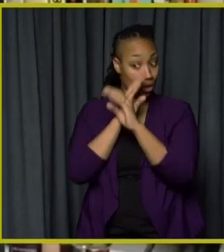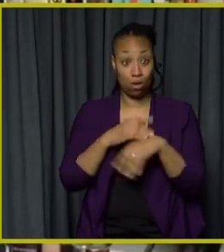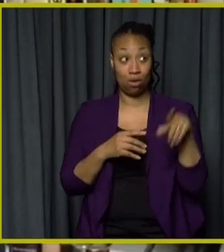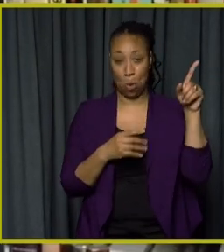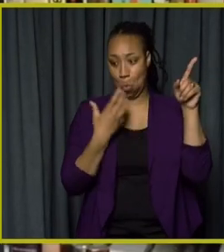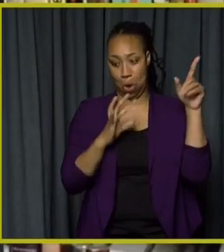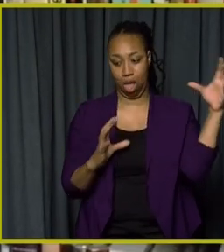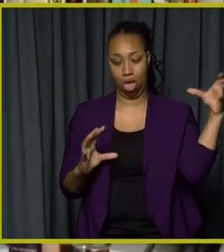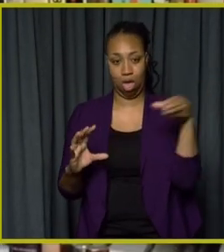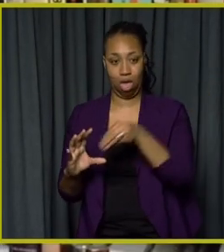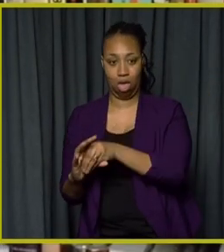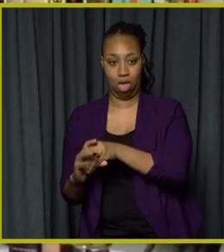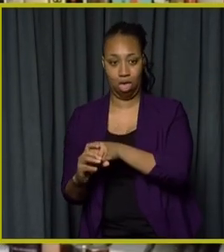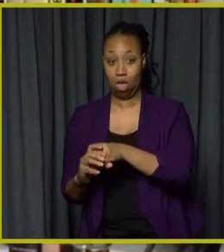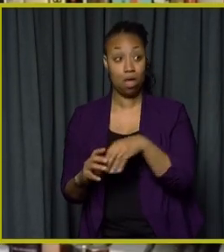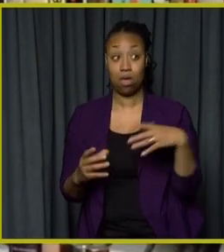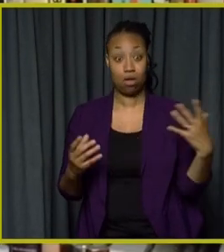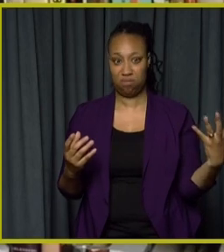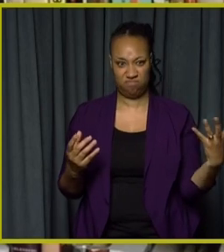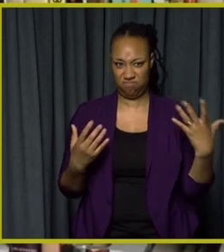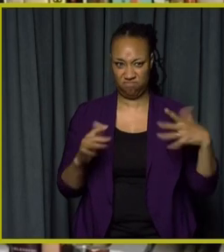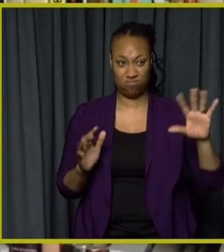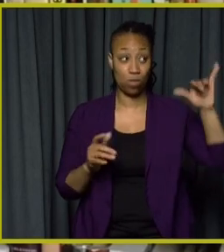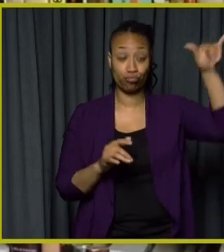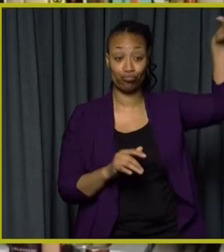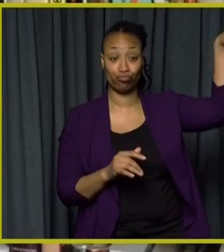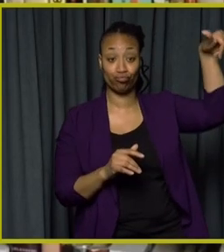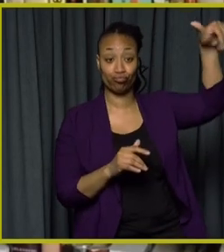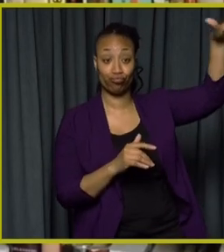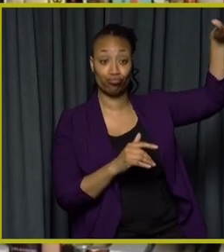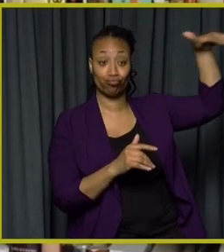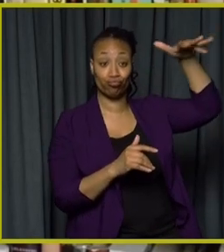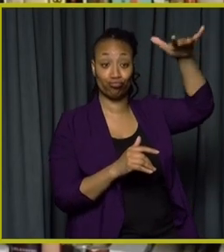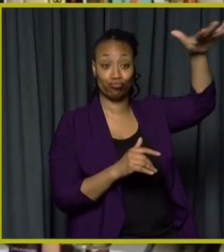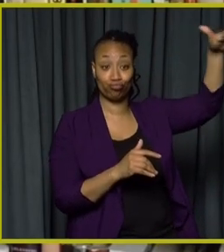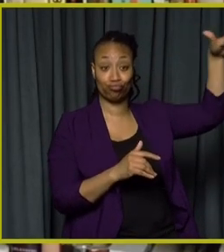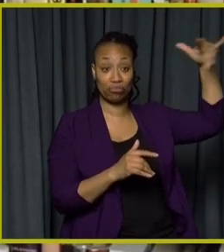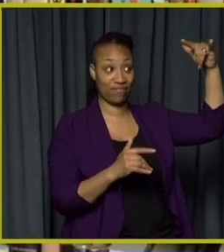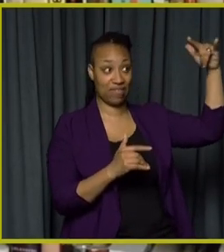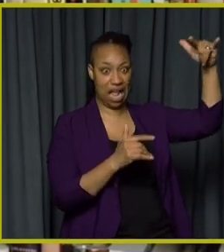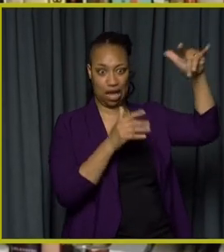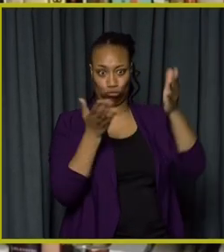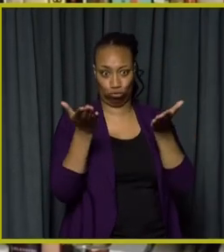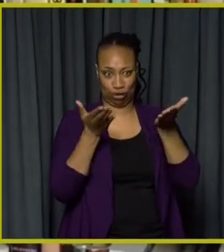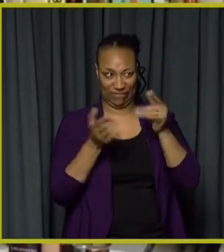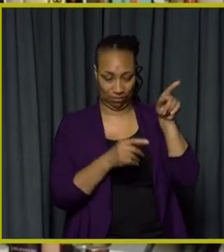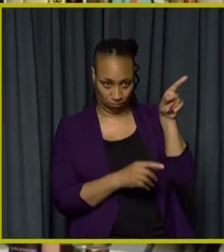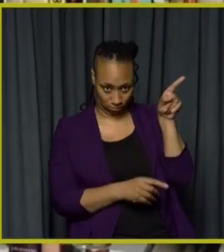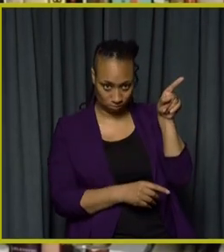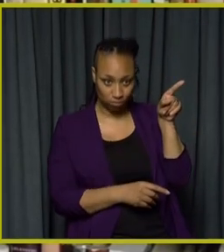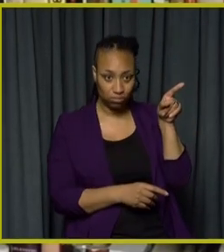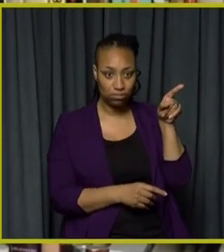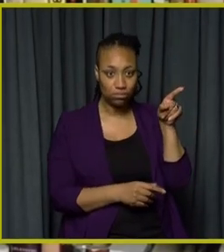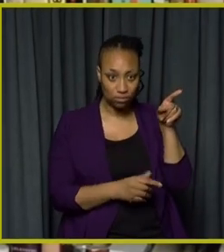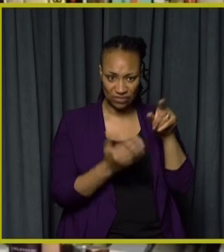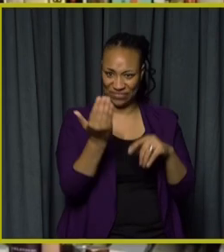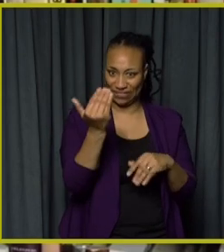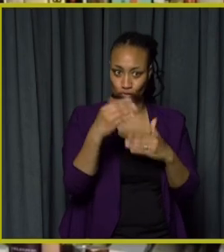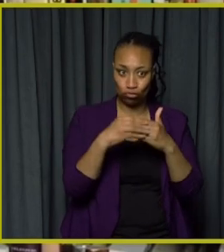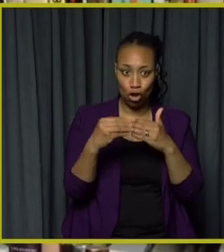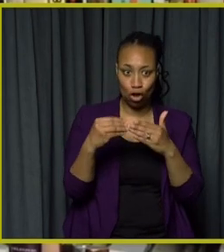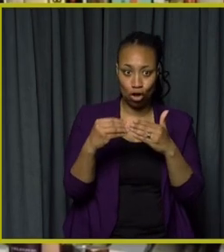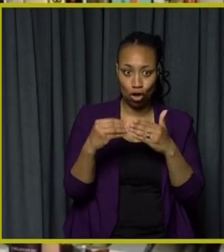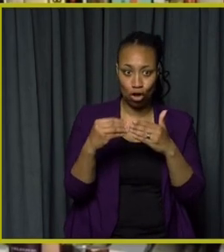Thousands of flight attendants at regional airlines earn the equivalent of less than $15 an hour. We're aviation's first responders, but like so